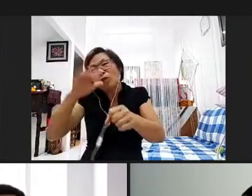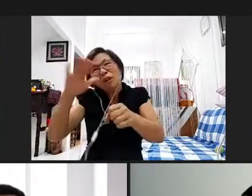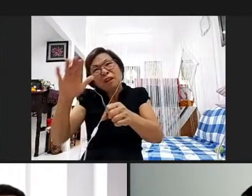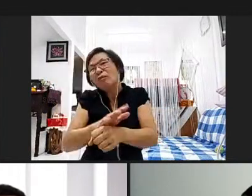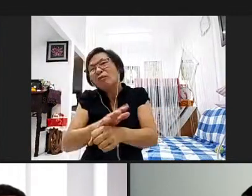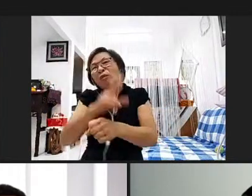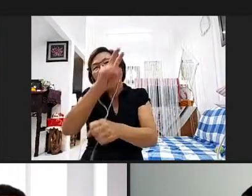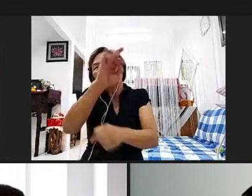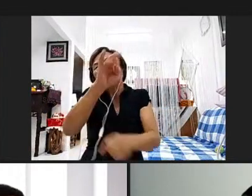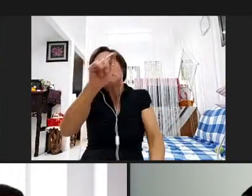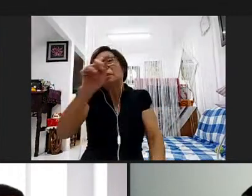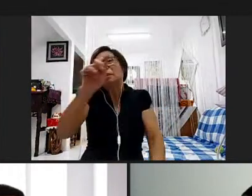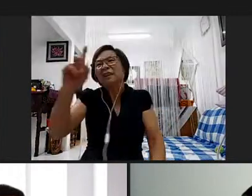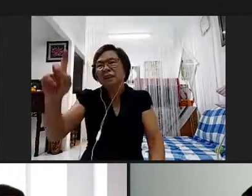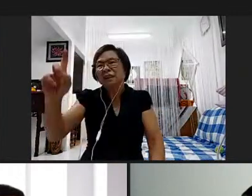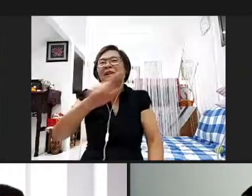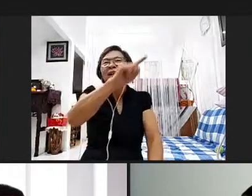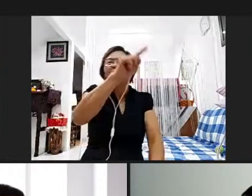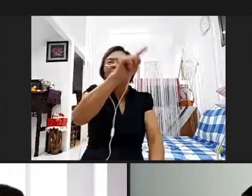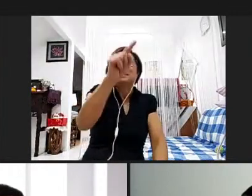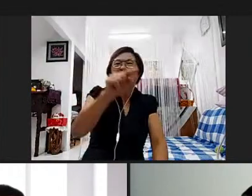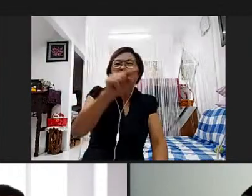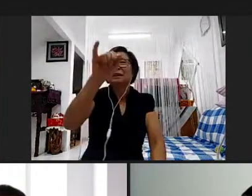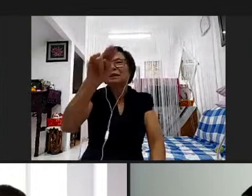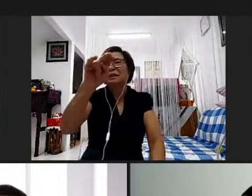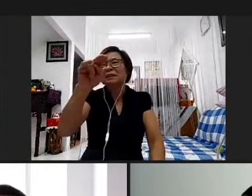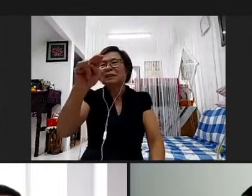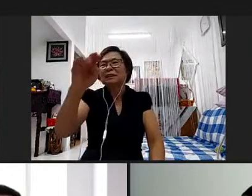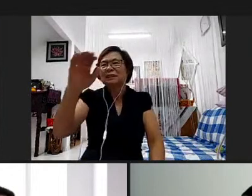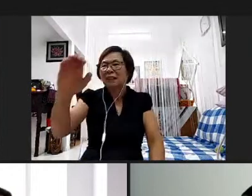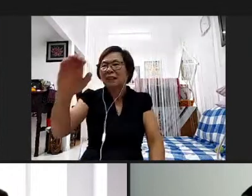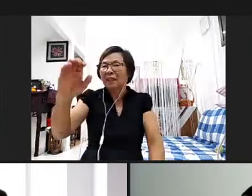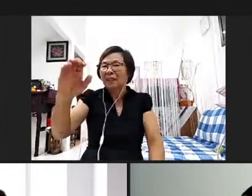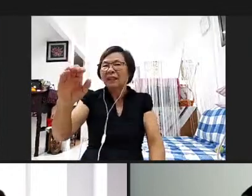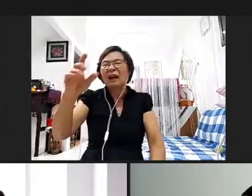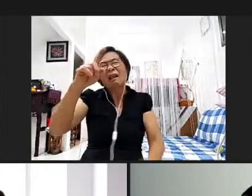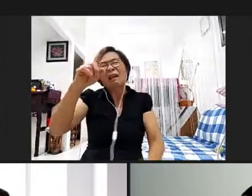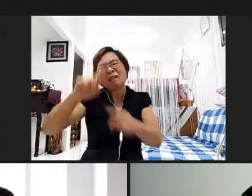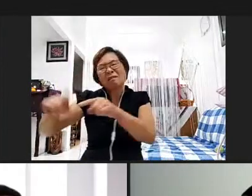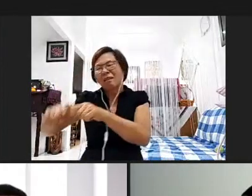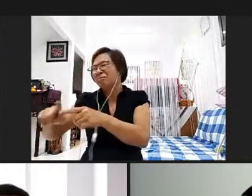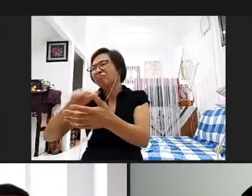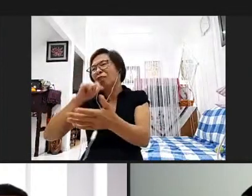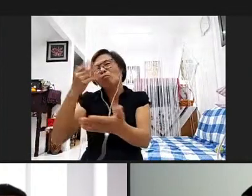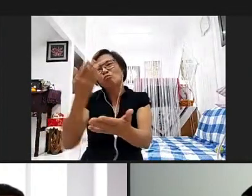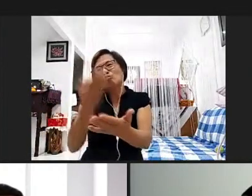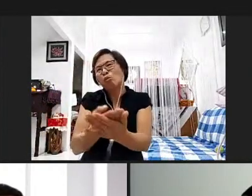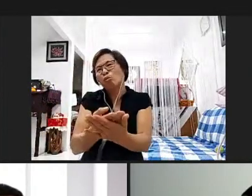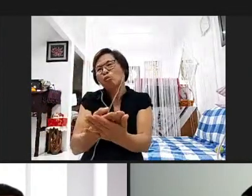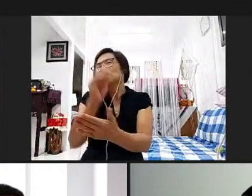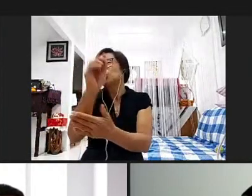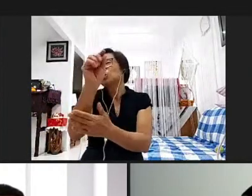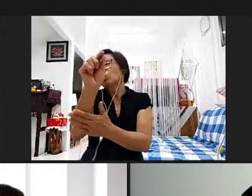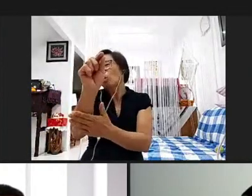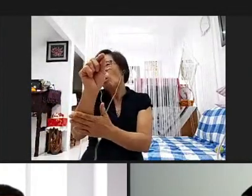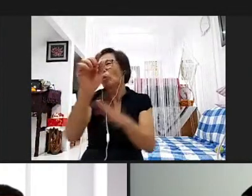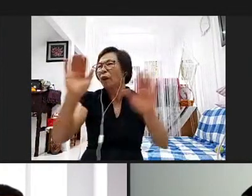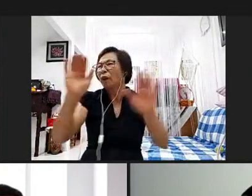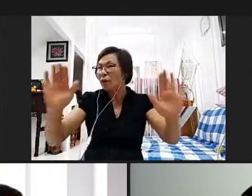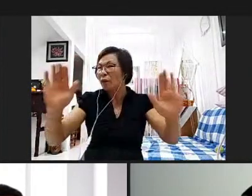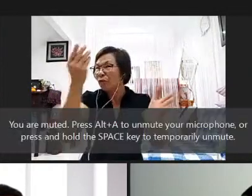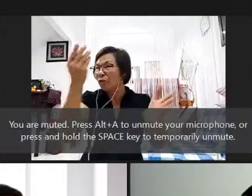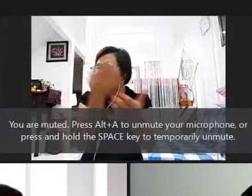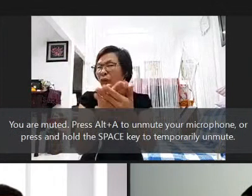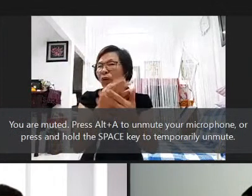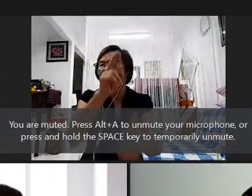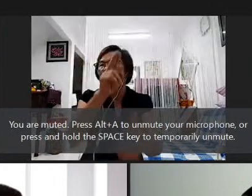like zinc and many other things have no evidence so far. The only small evidence is on vitamin D and